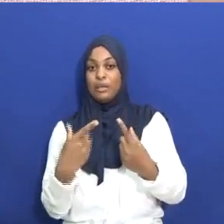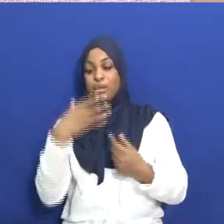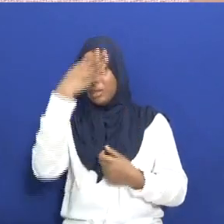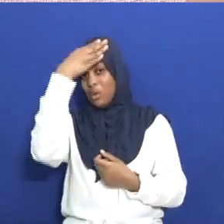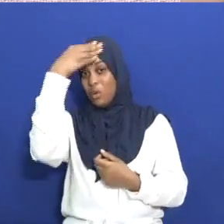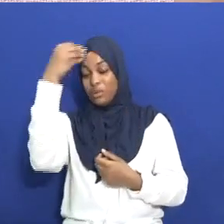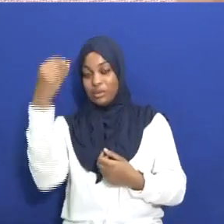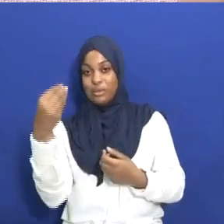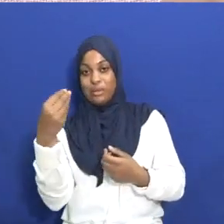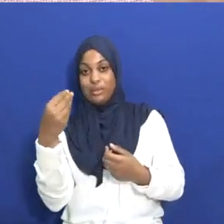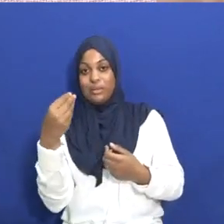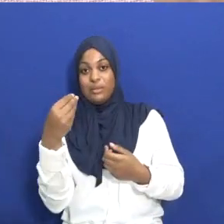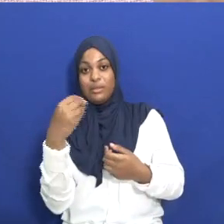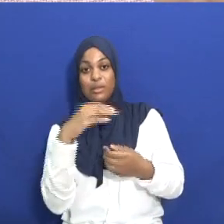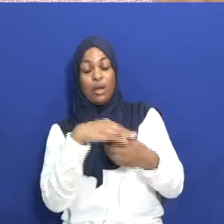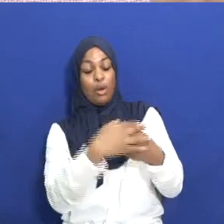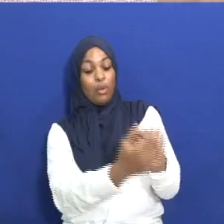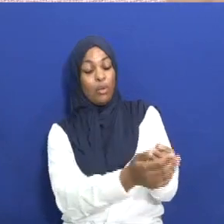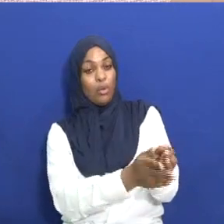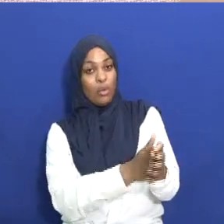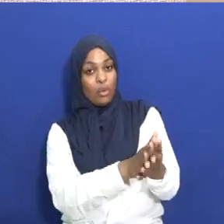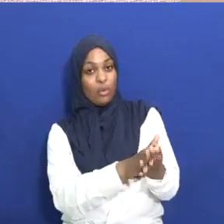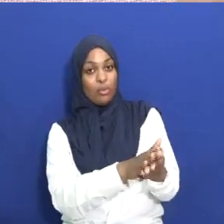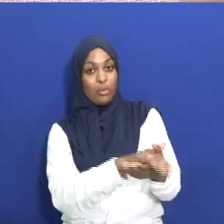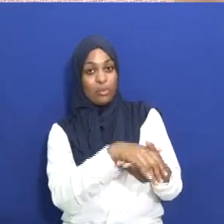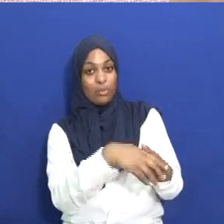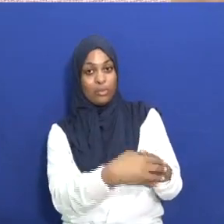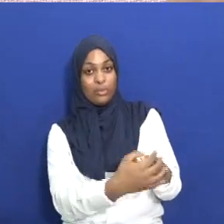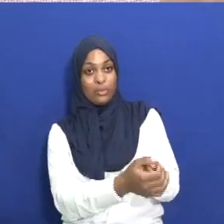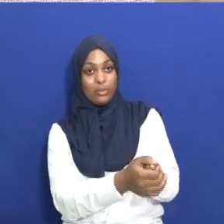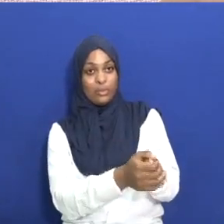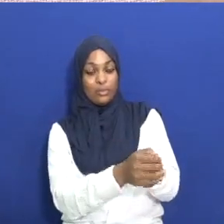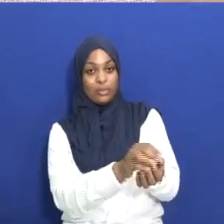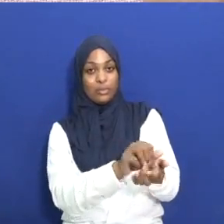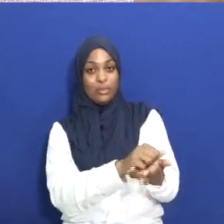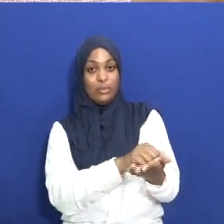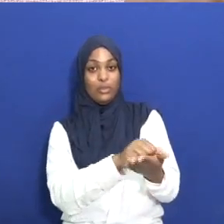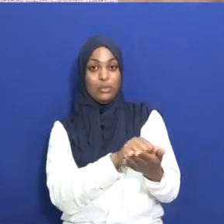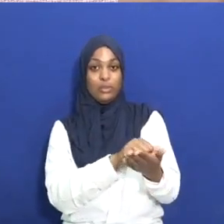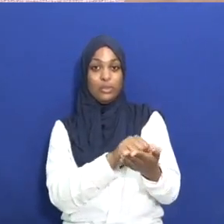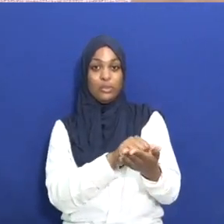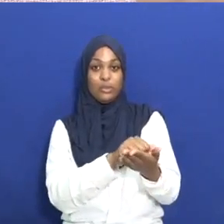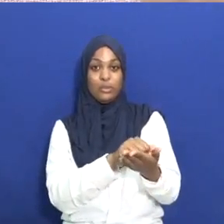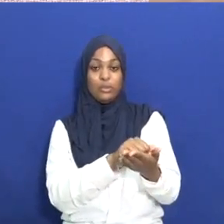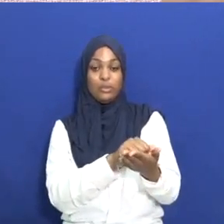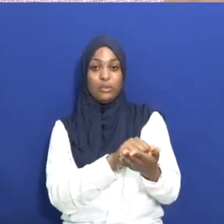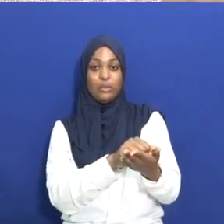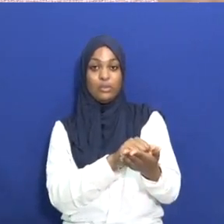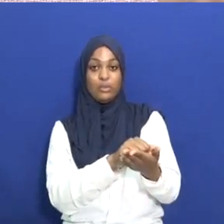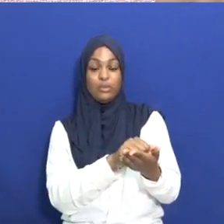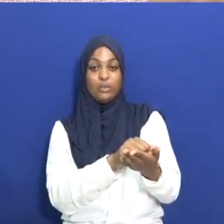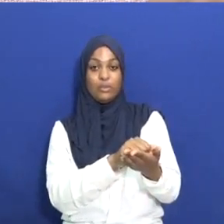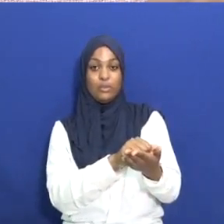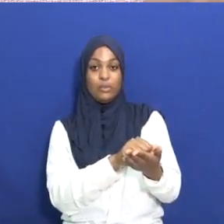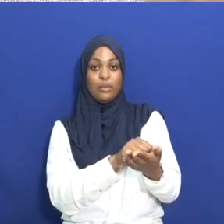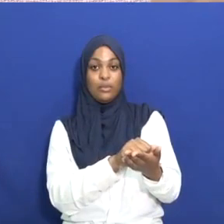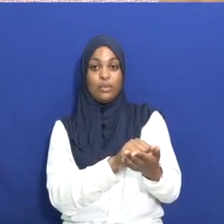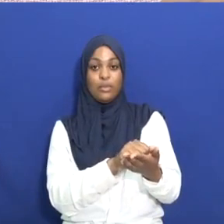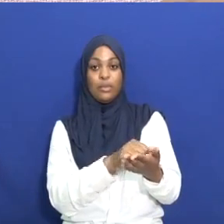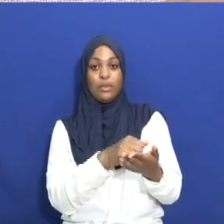water and soap, and to stay home and avoid overcrowd as a prevention